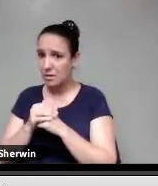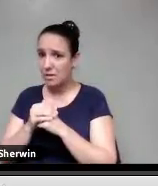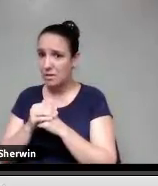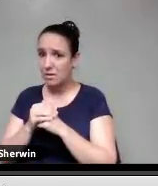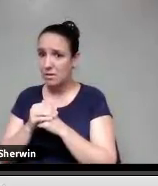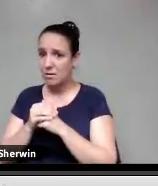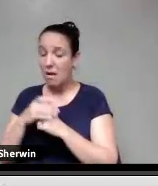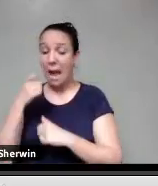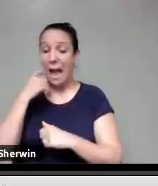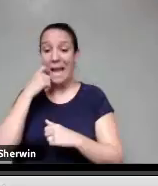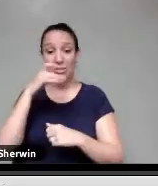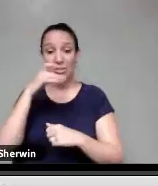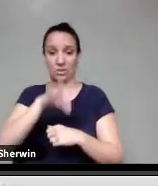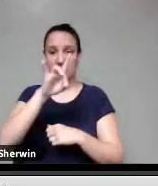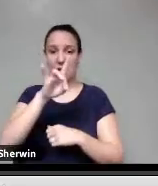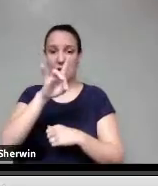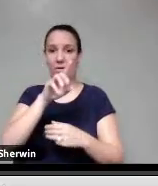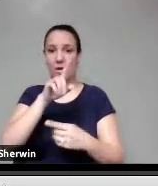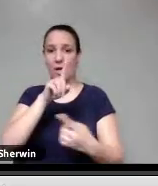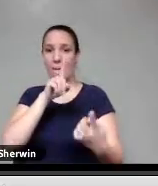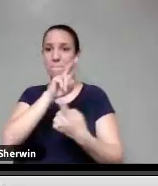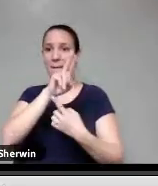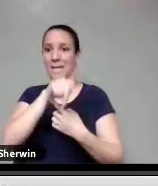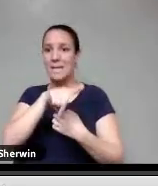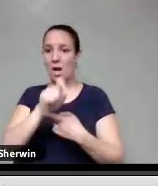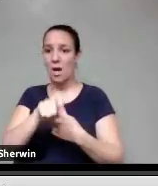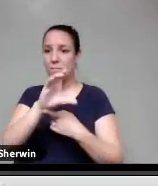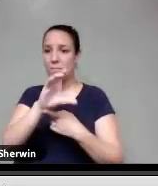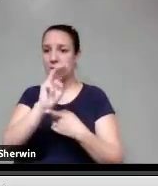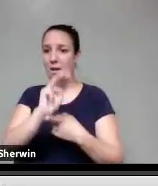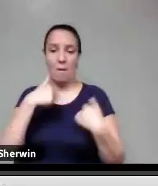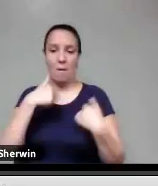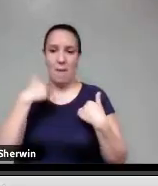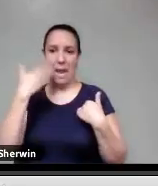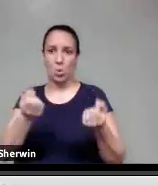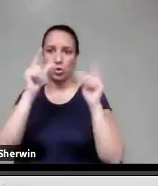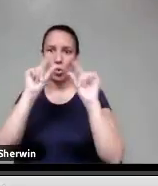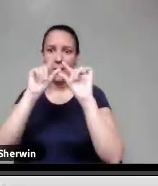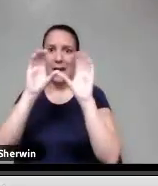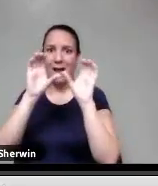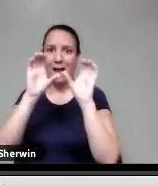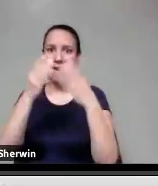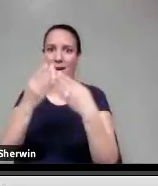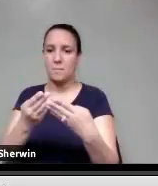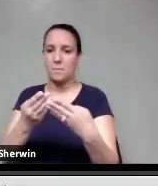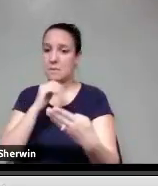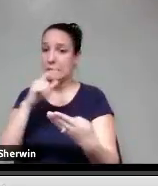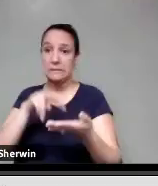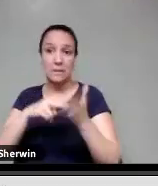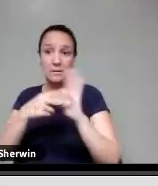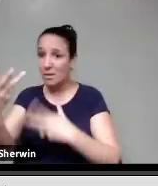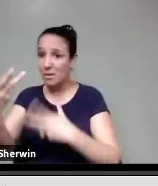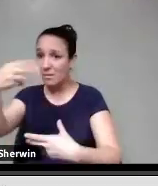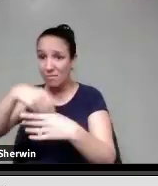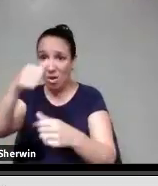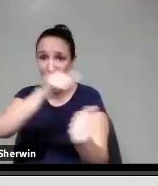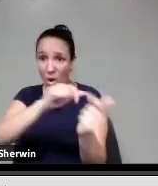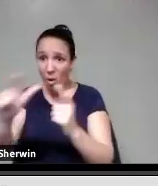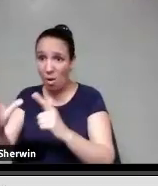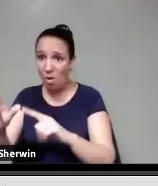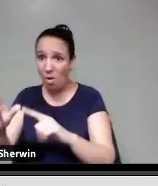discovered meetup.com and had no idea that there were so many clubs out there. Exactly. It doesn't mean you have to become a member of each of them, does it,